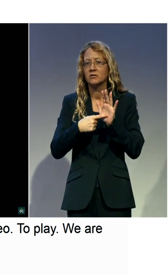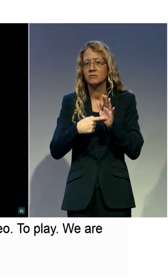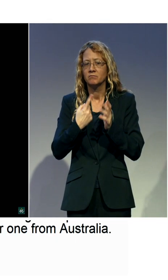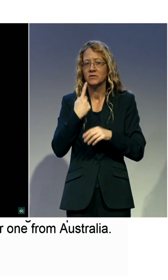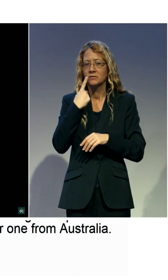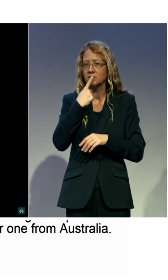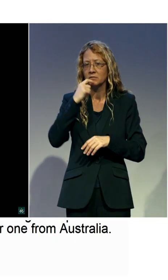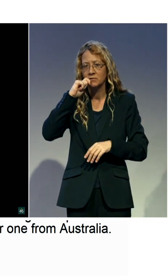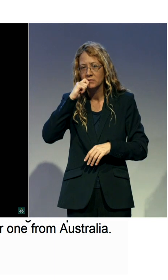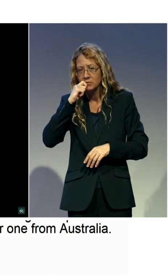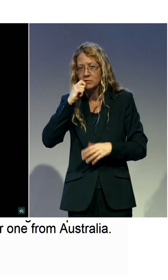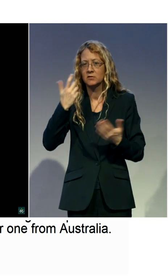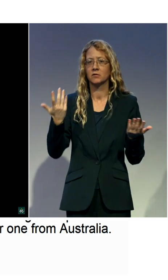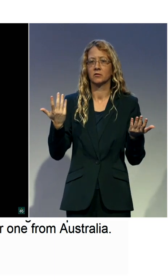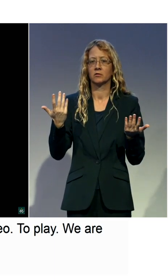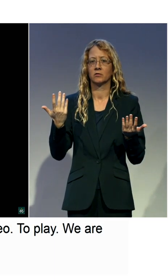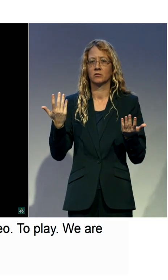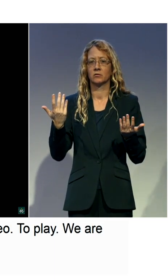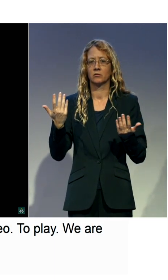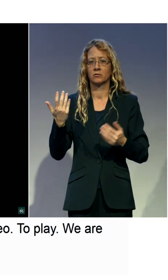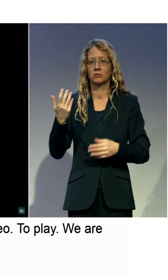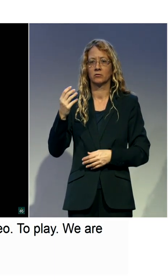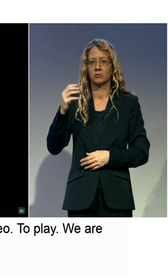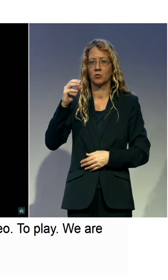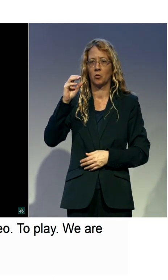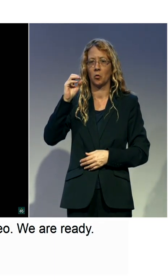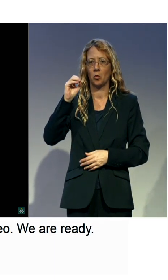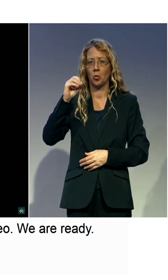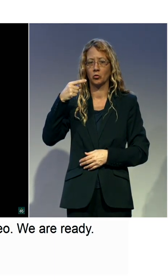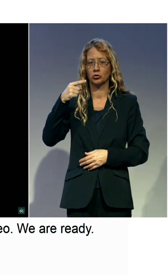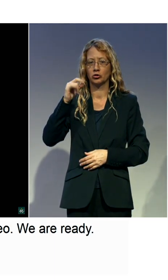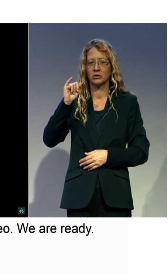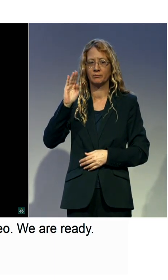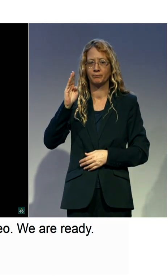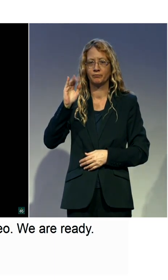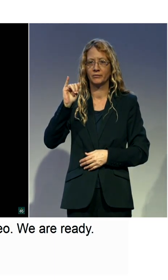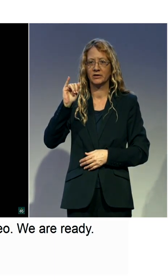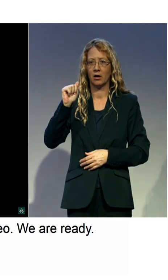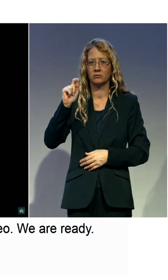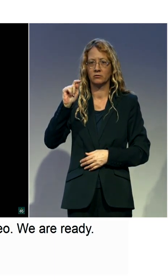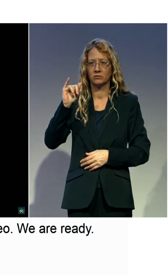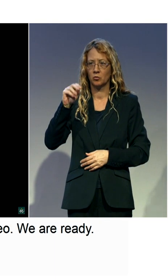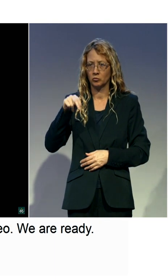LGBTIQ inclusion and self-advocacy, and circles of support and microboards.